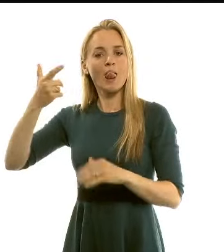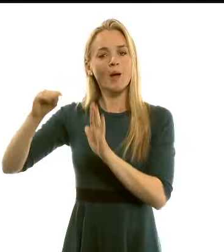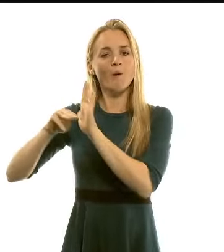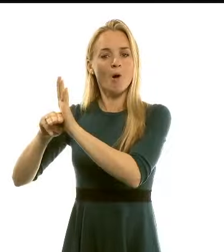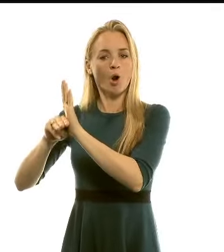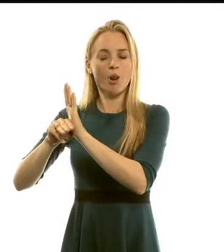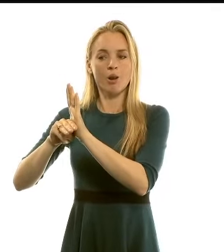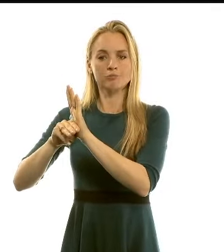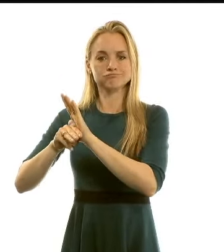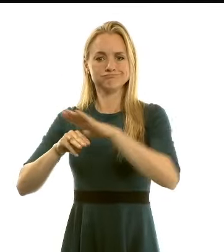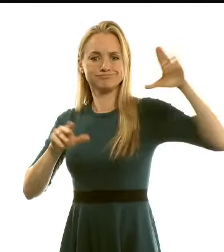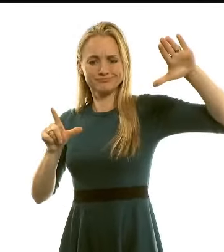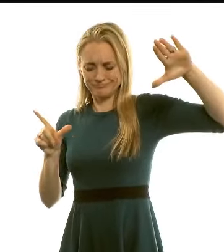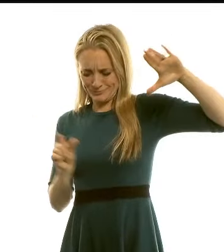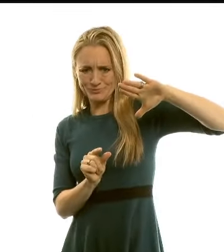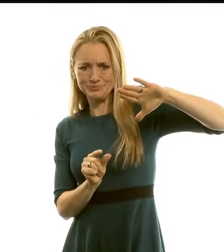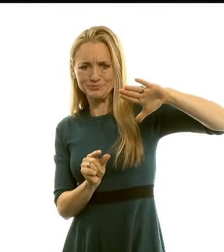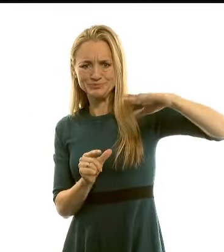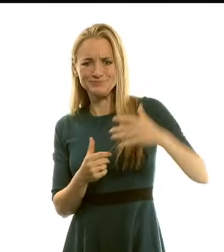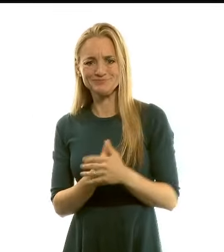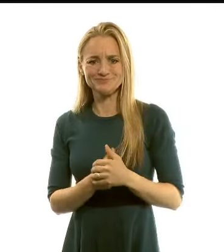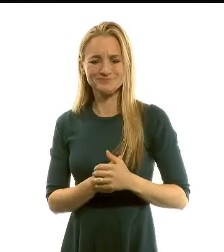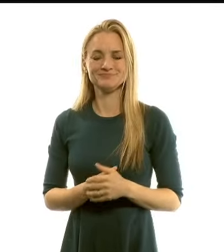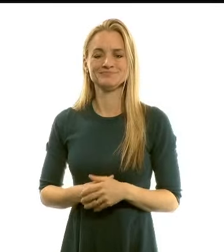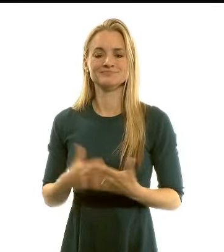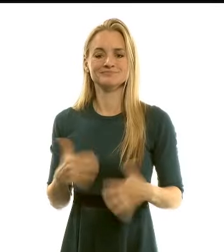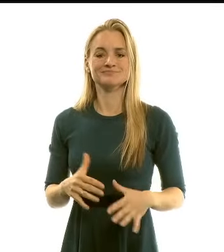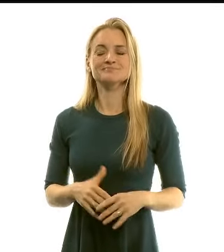really is breaking news.